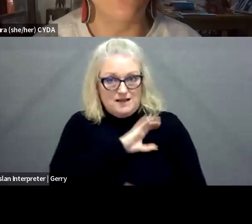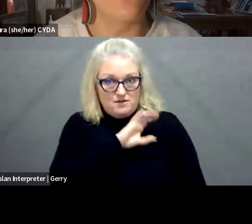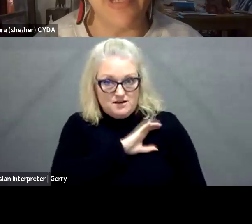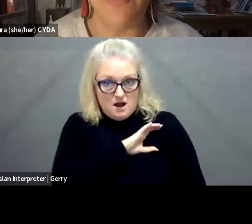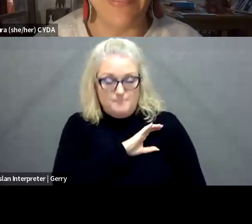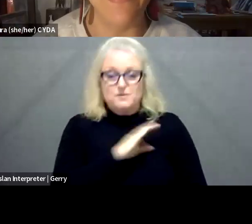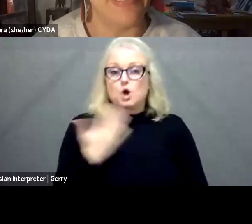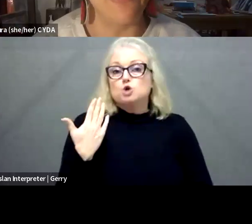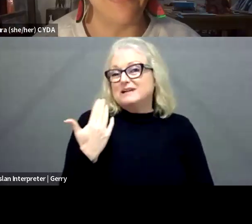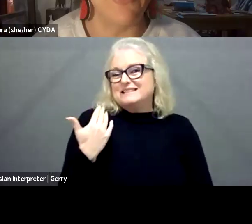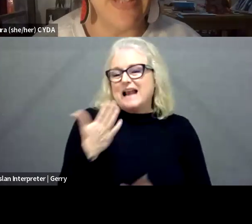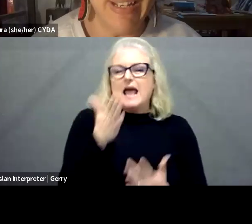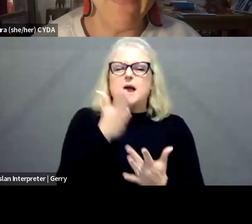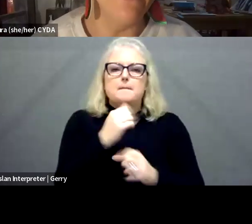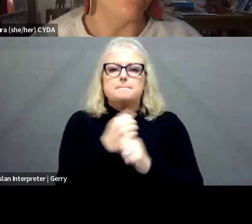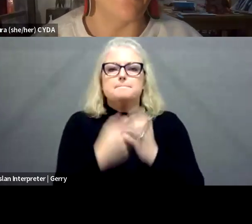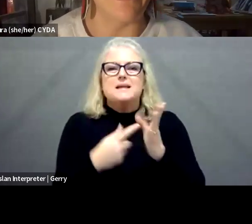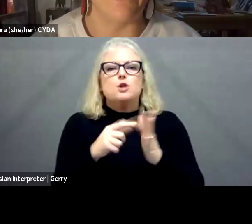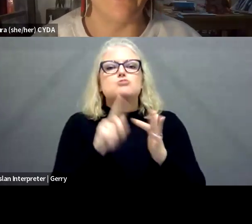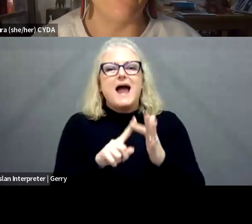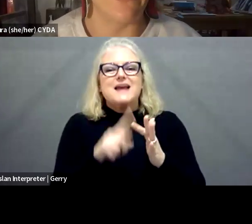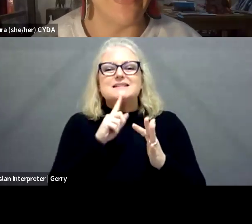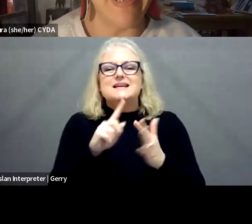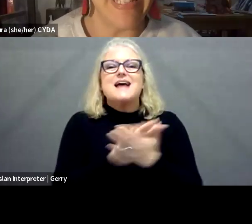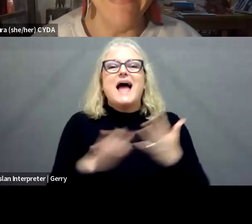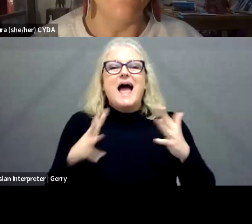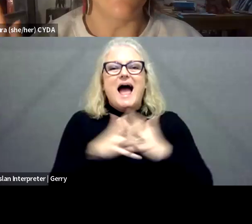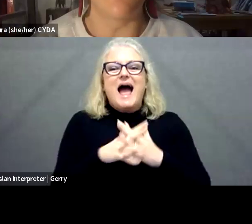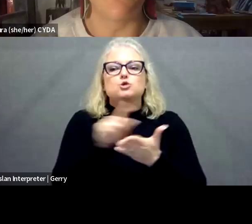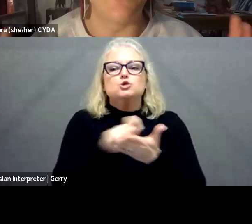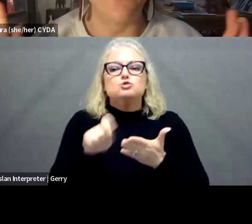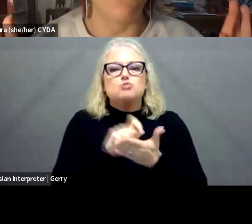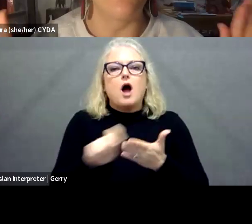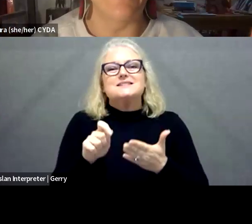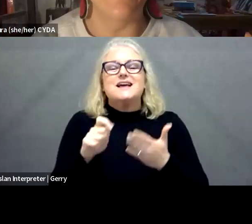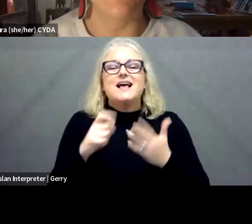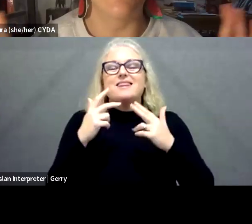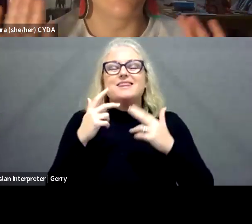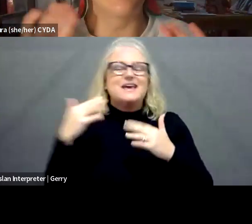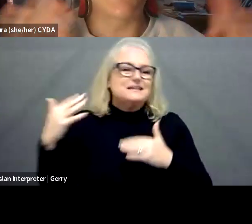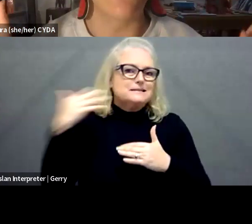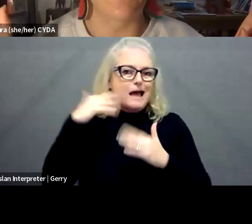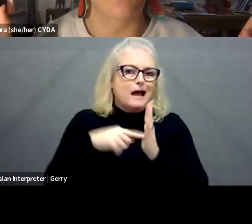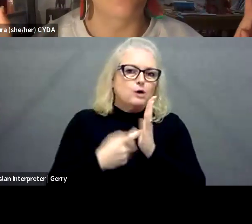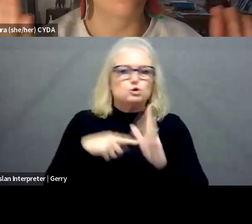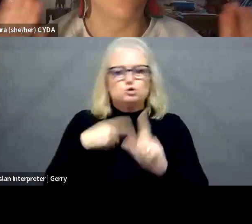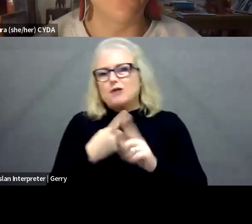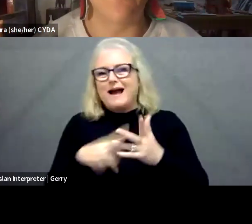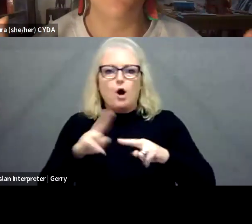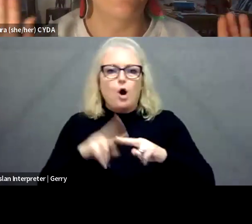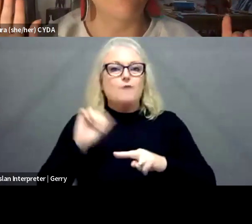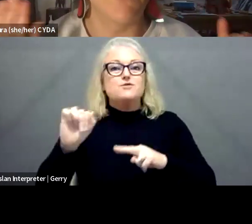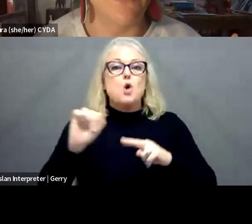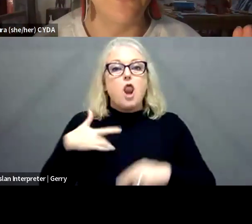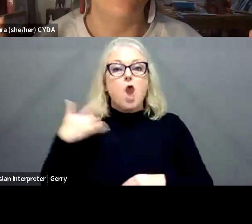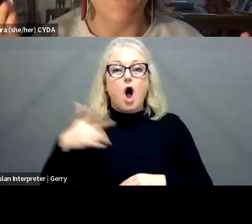grade book called How to Write the Soundtrack of Your Life by Fiona Hardy. I will shout that book from the